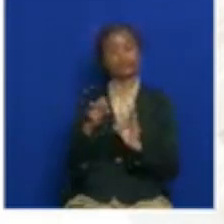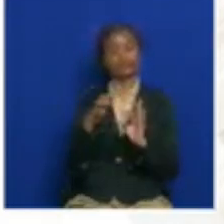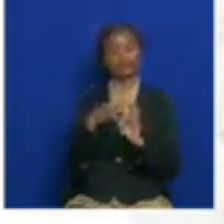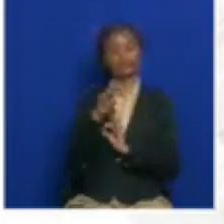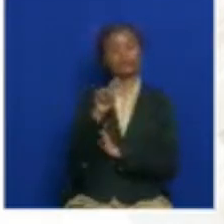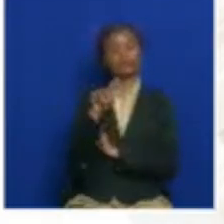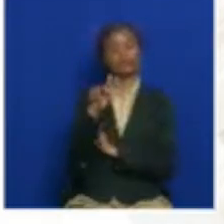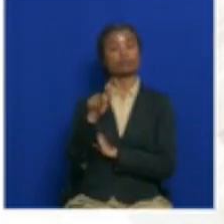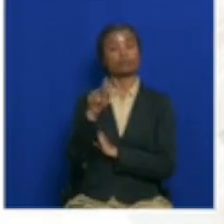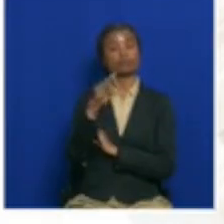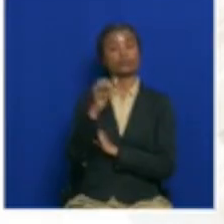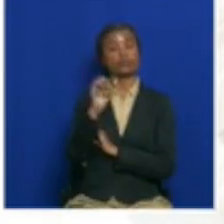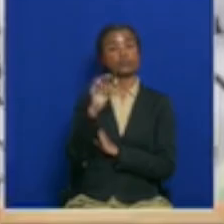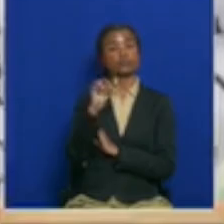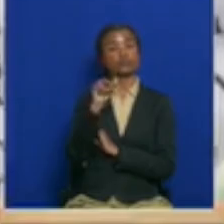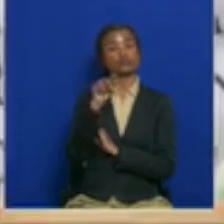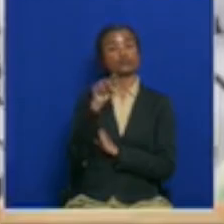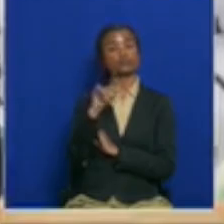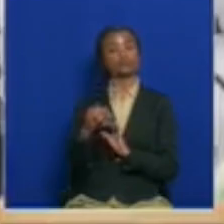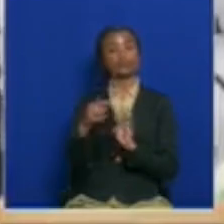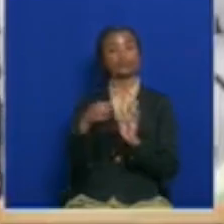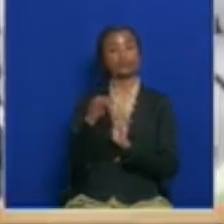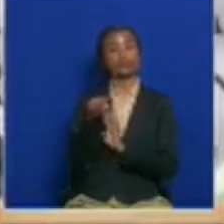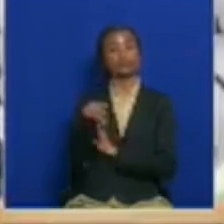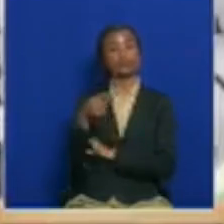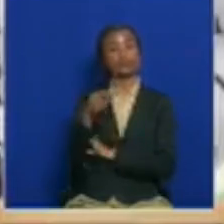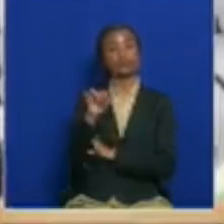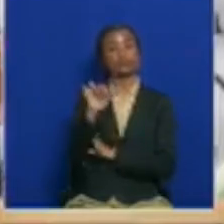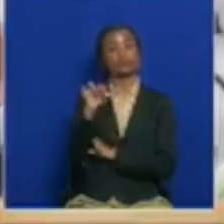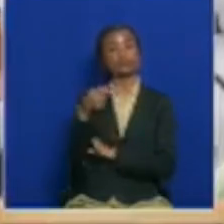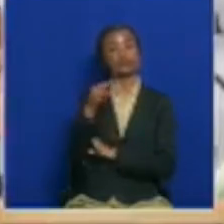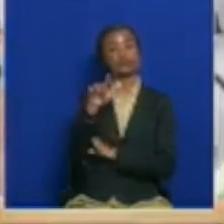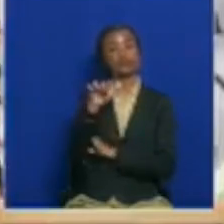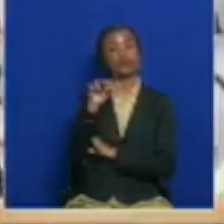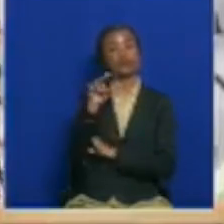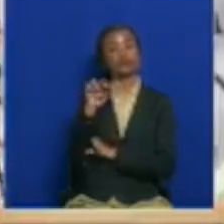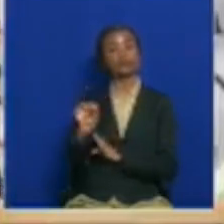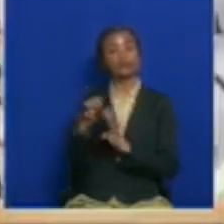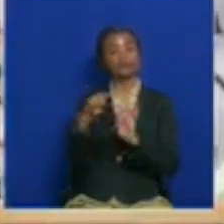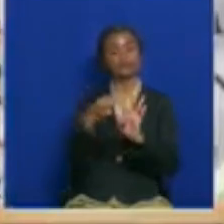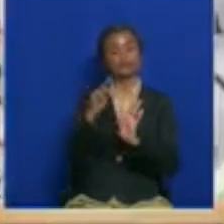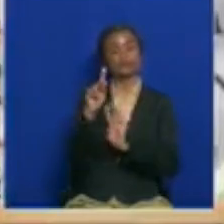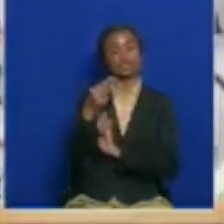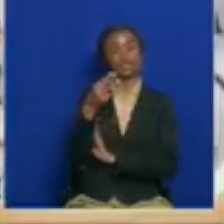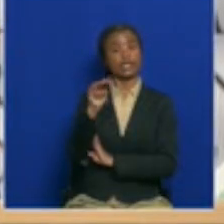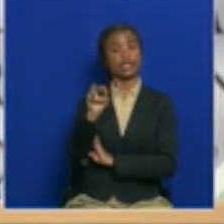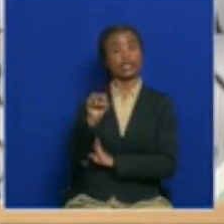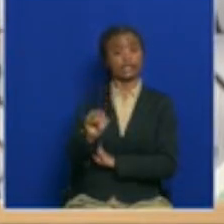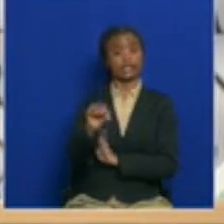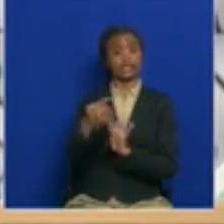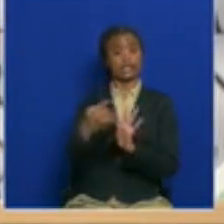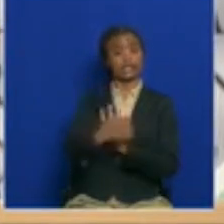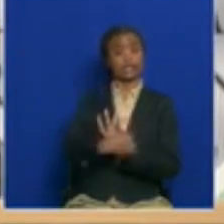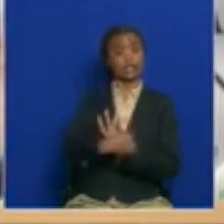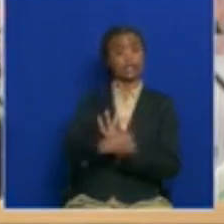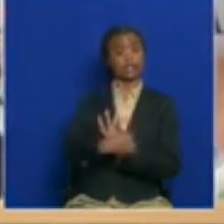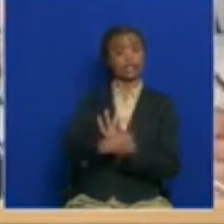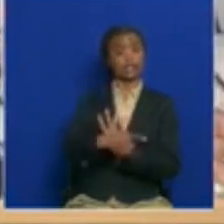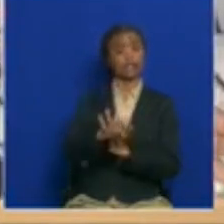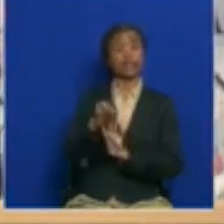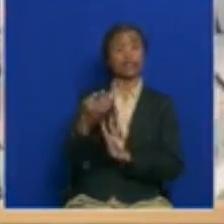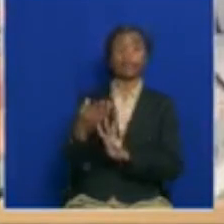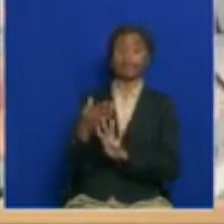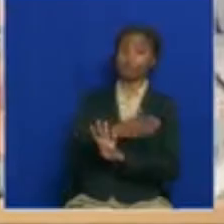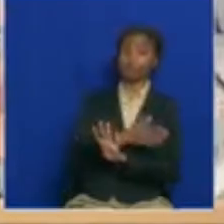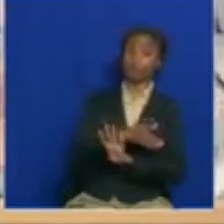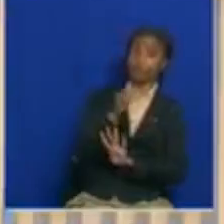General Feroz Khan. So besides the fact that you don't deal with the ones you say are your co-accused, which is a